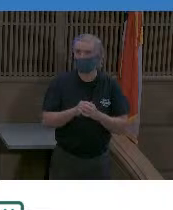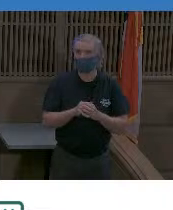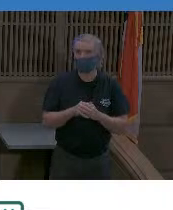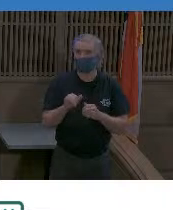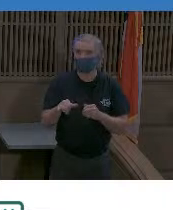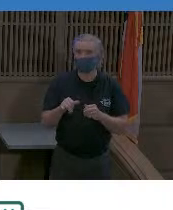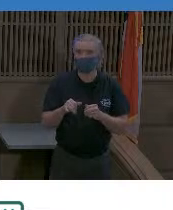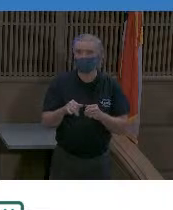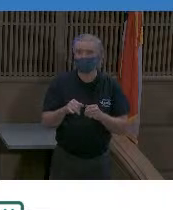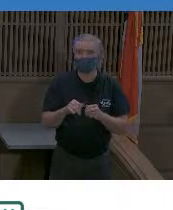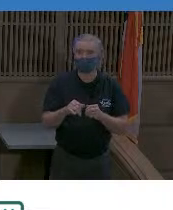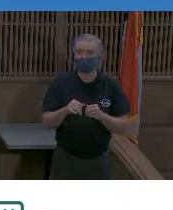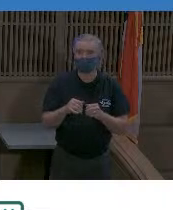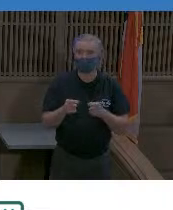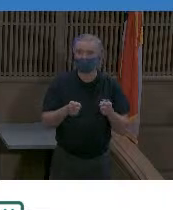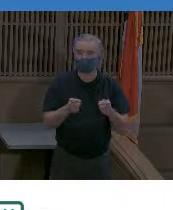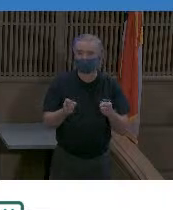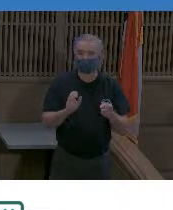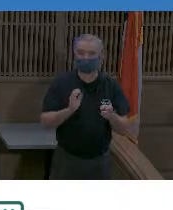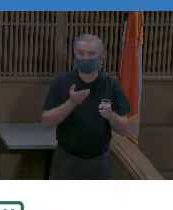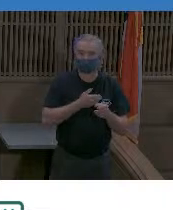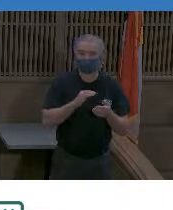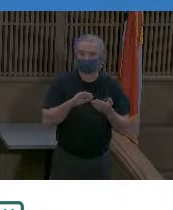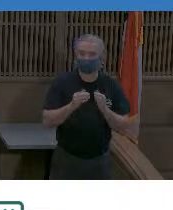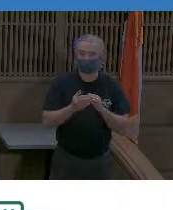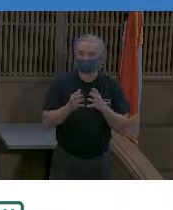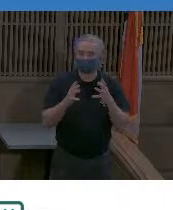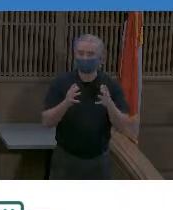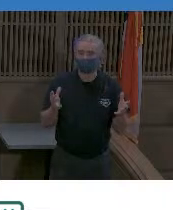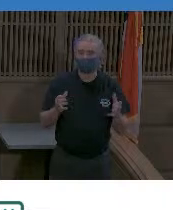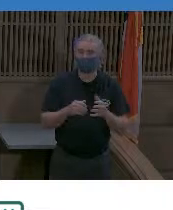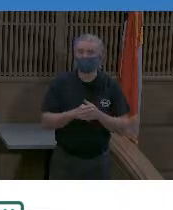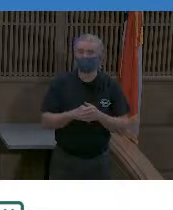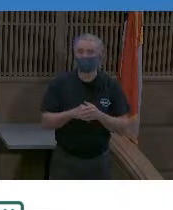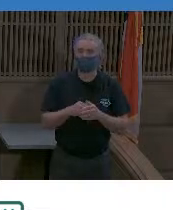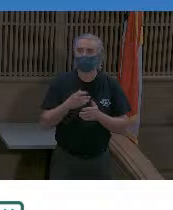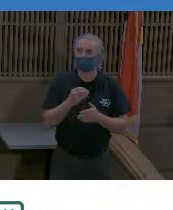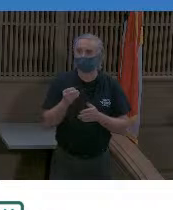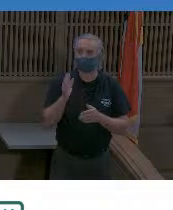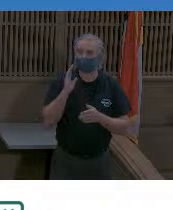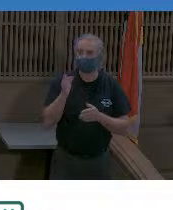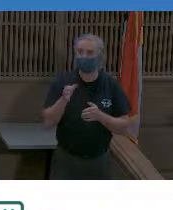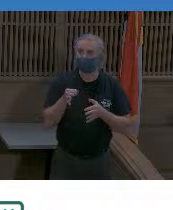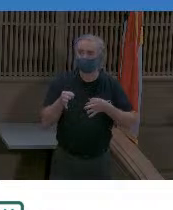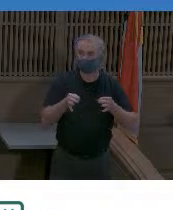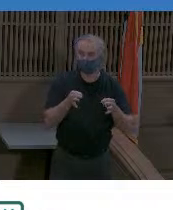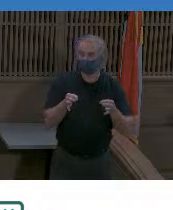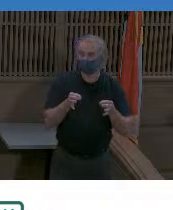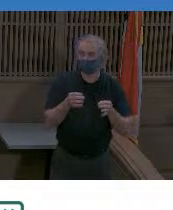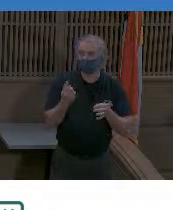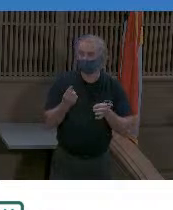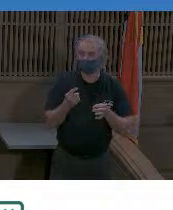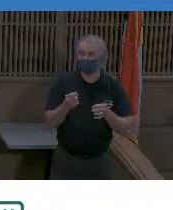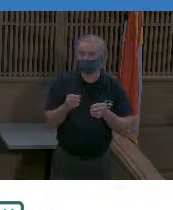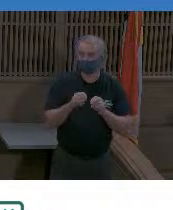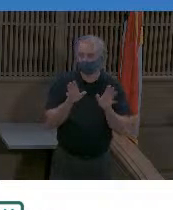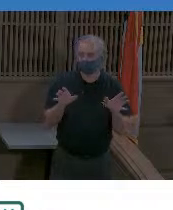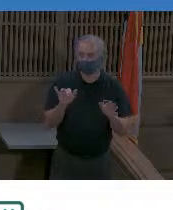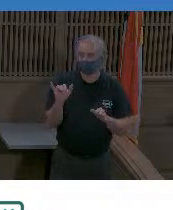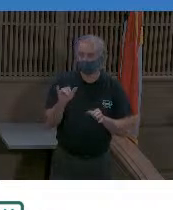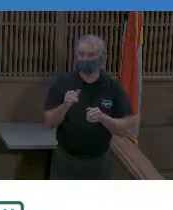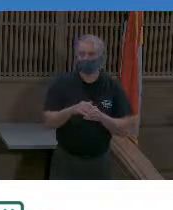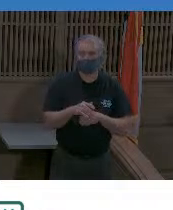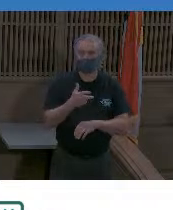many, many others as well. I want to address a piece of misinformation. The